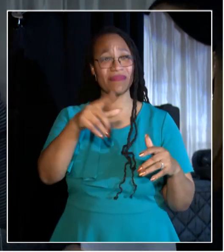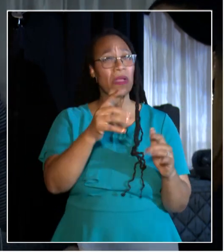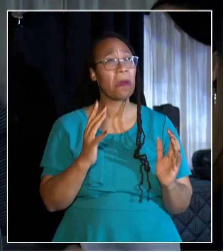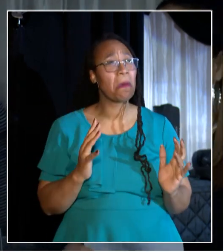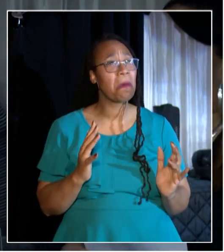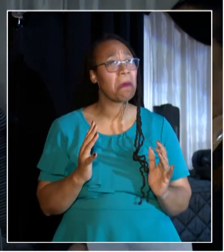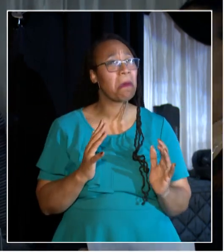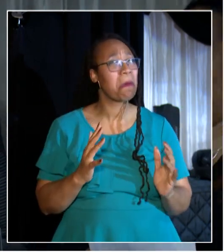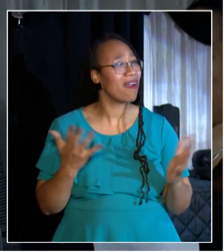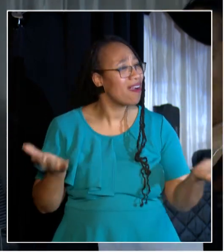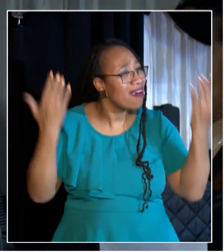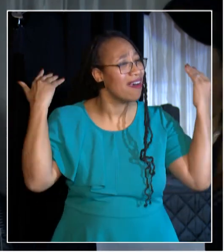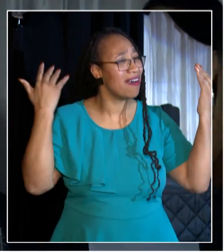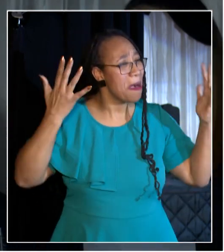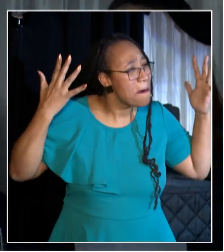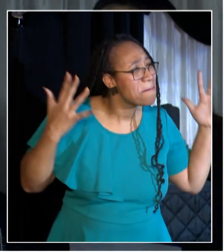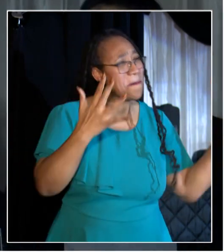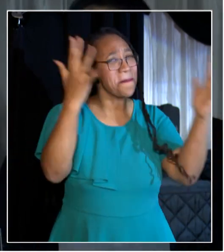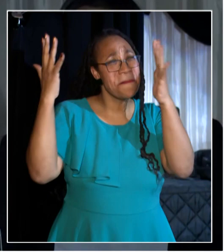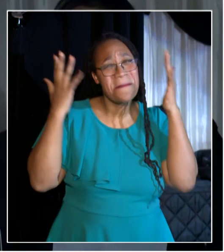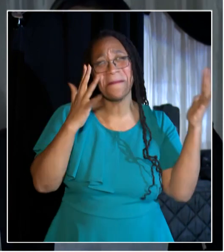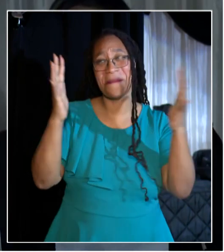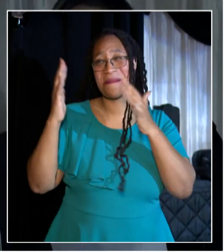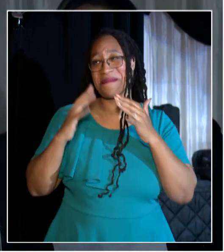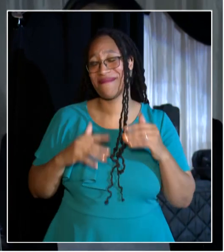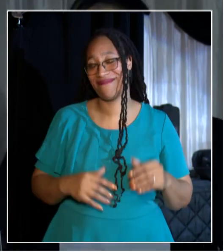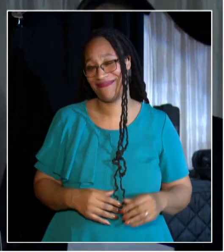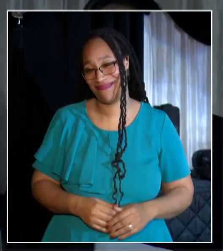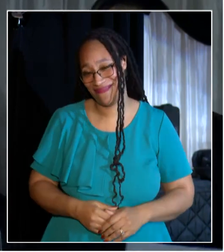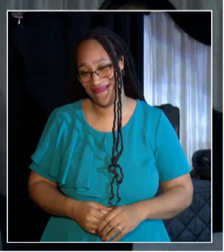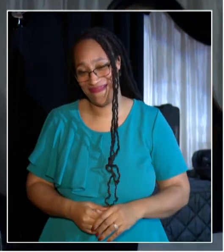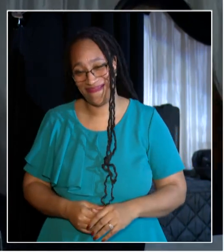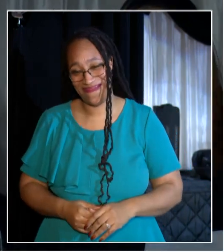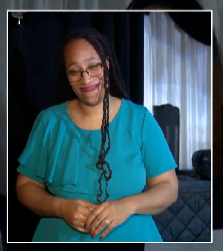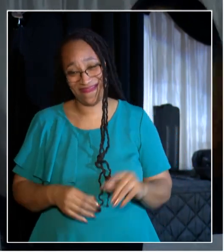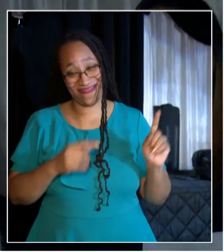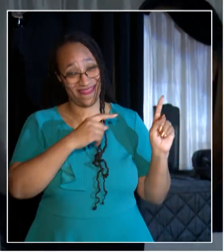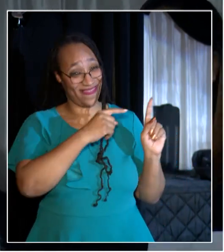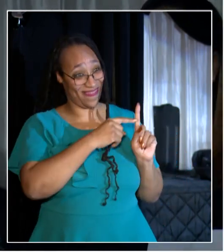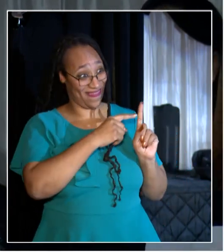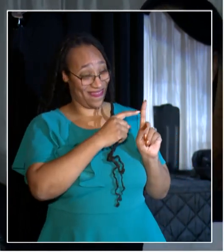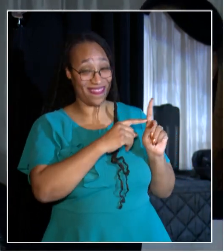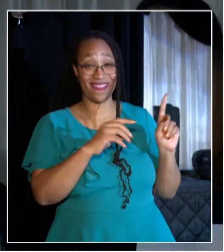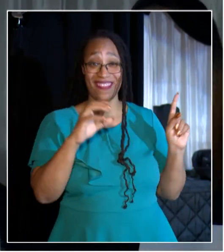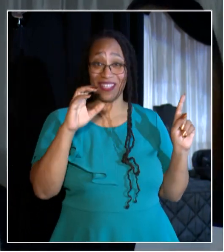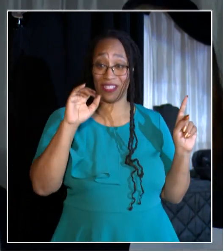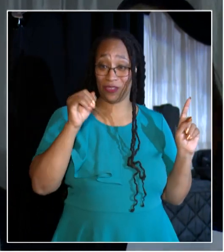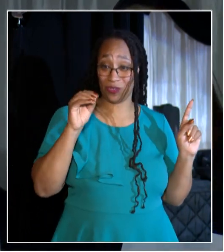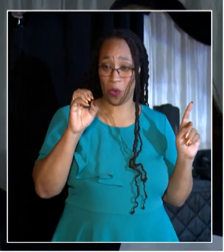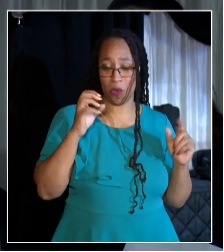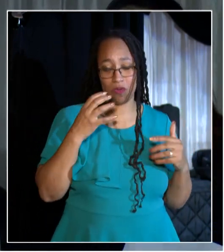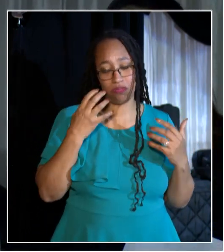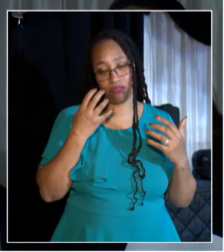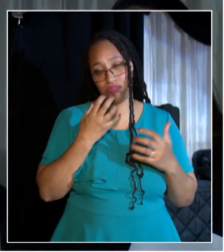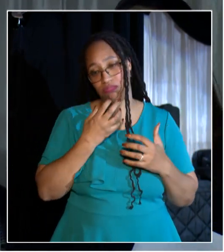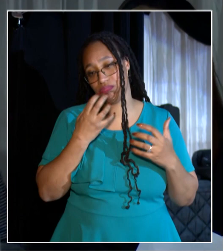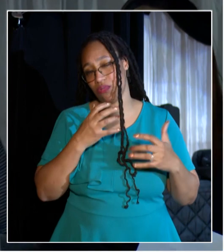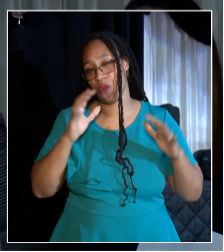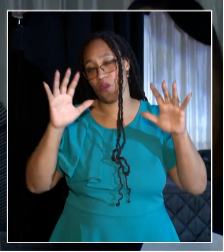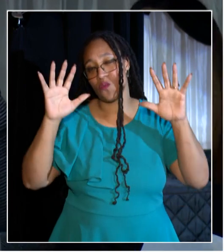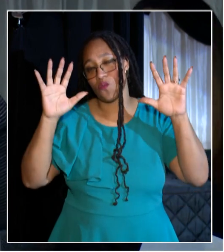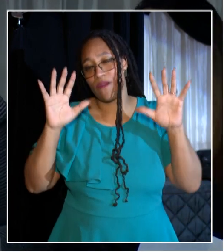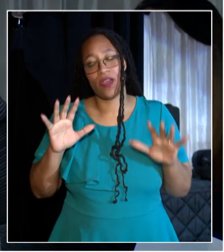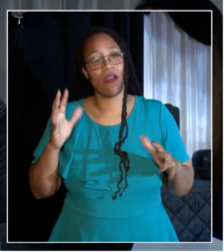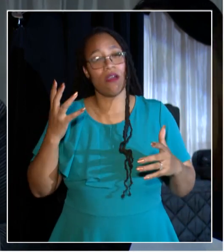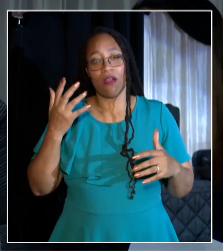Joe Clare has been a voice and a force in our city for